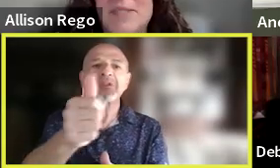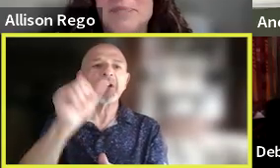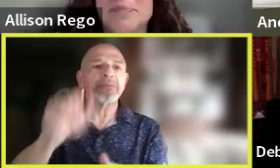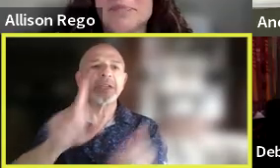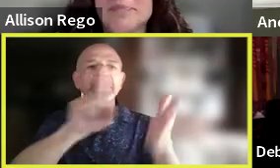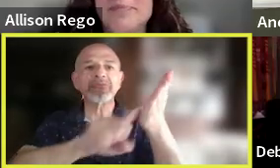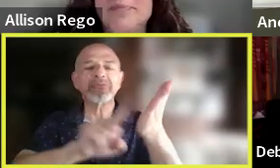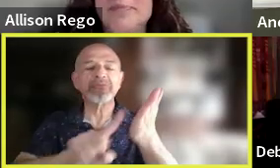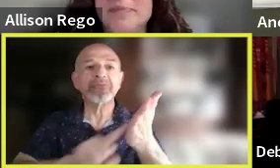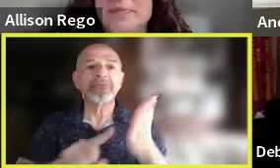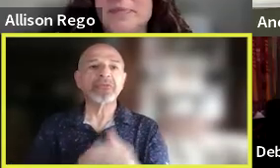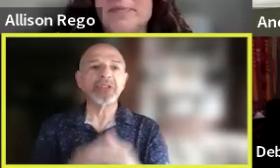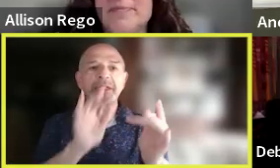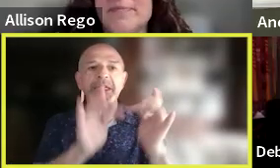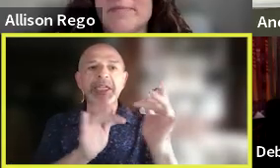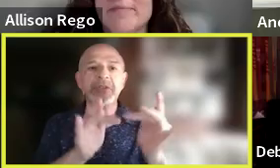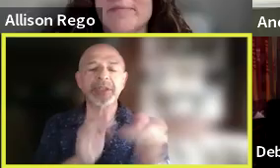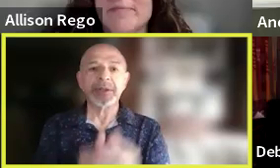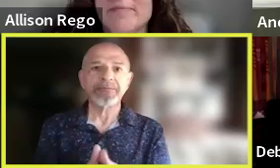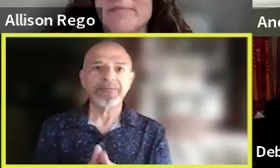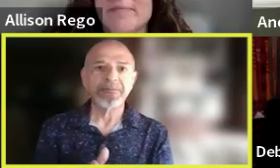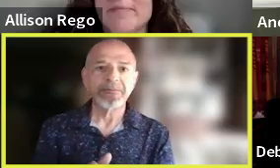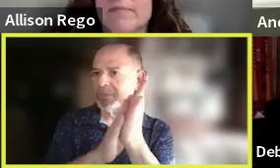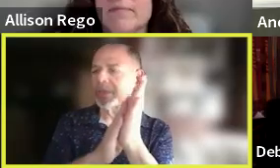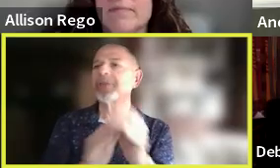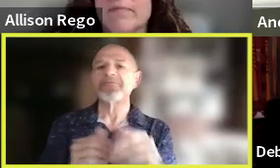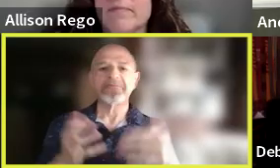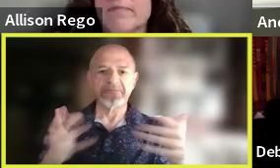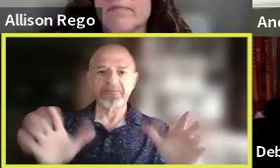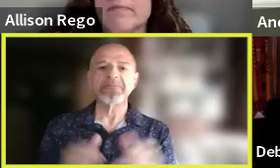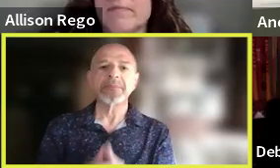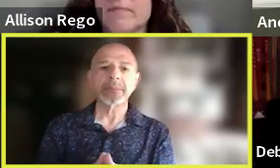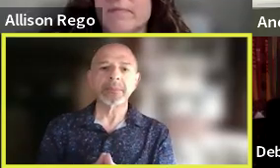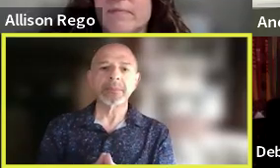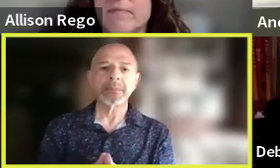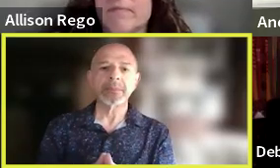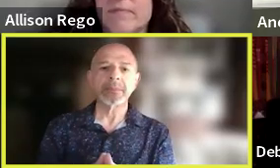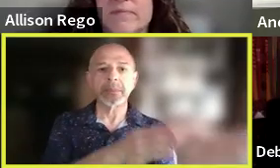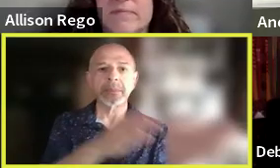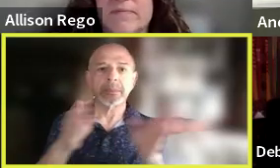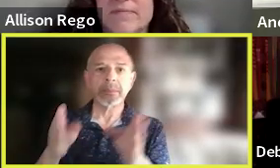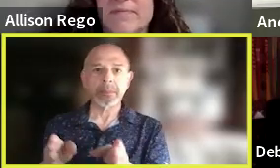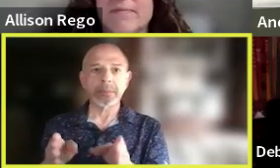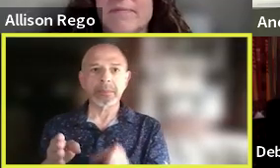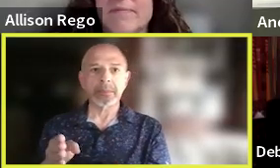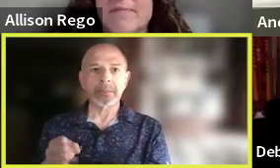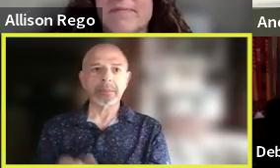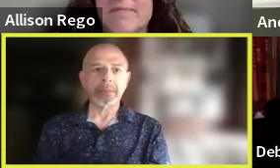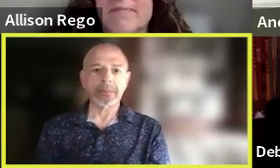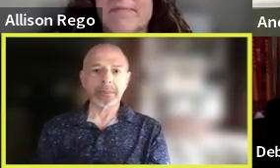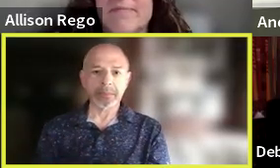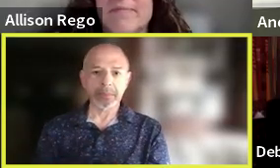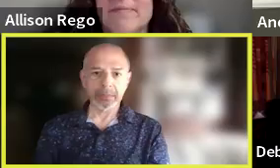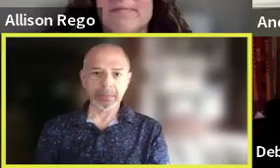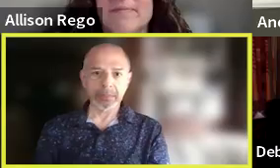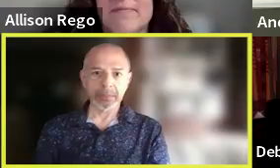And doing Let me ice see. cream Sundays. Lynn, I was, this is Sue Donovan at Ripon. Oh, I was thank you. actually